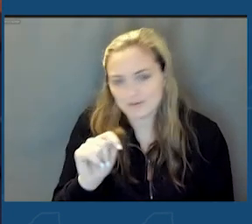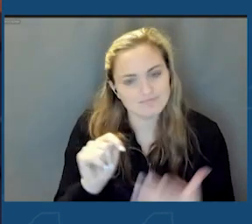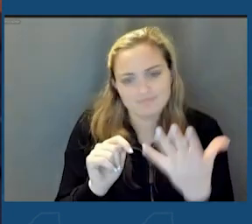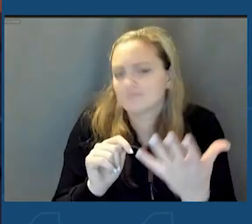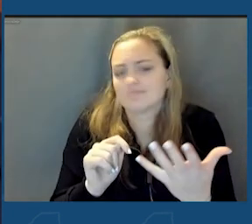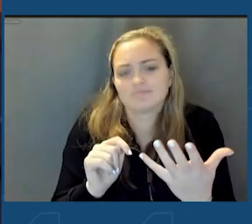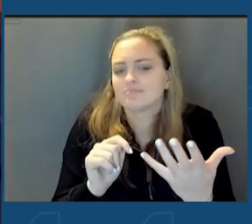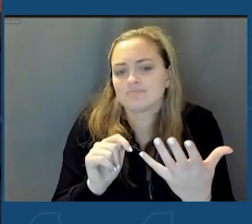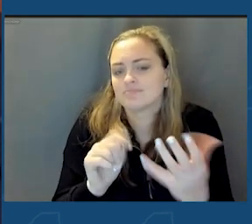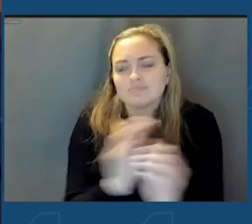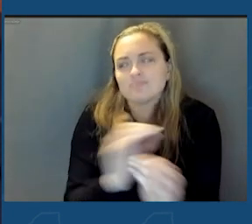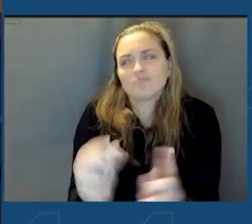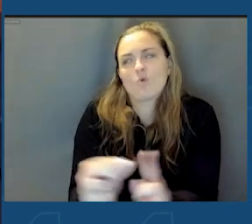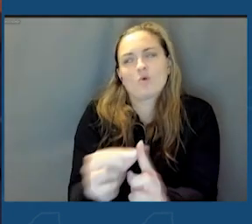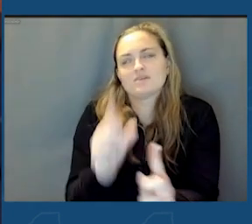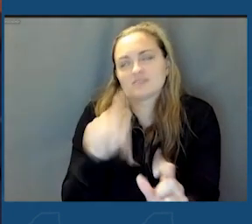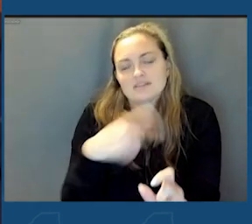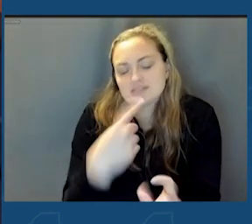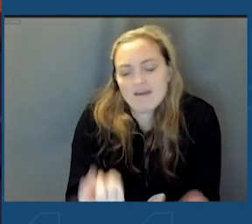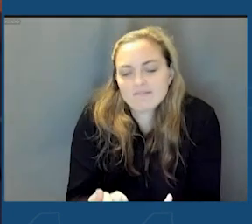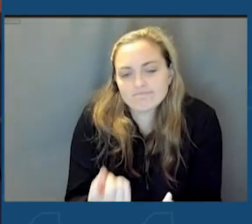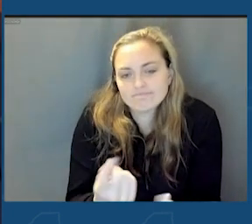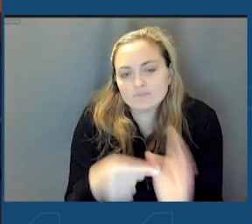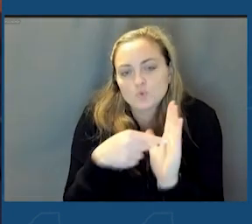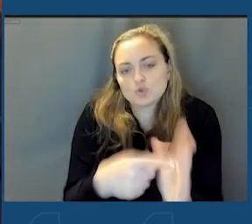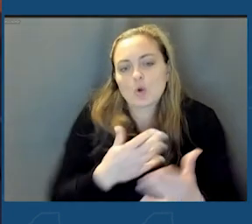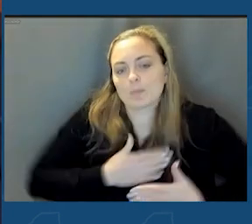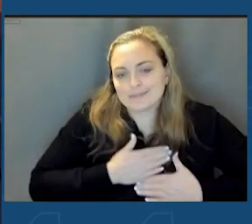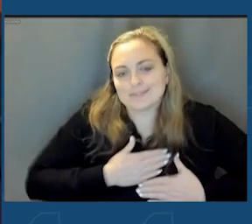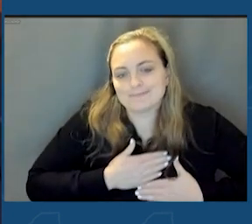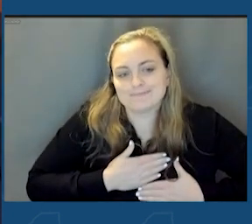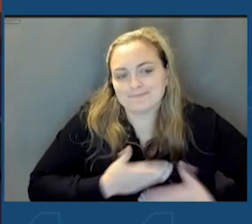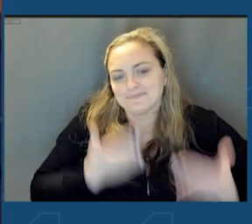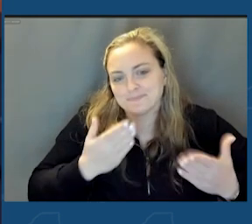no words that I can say to show you our appreciation.